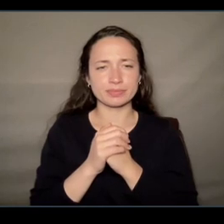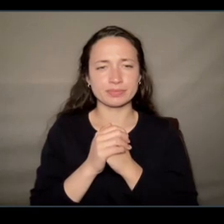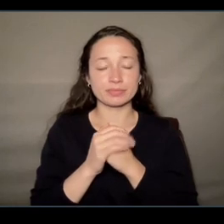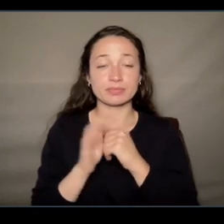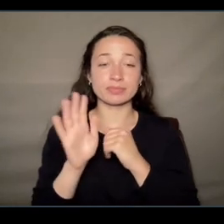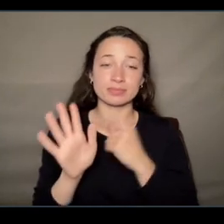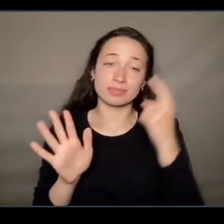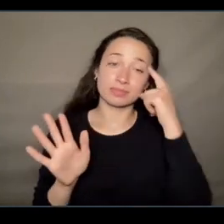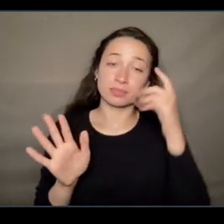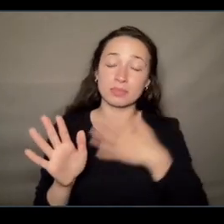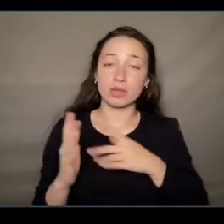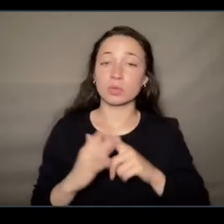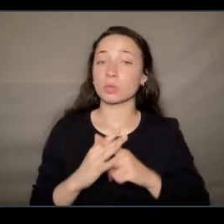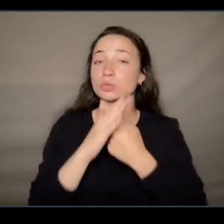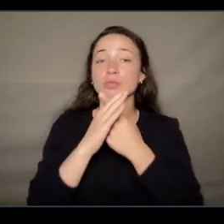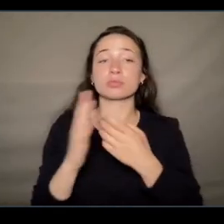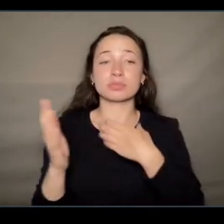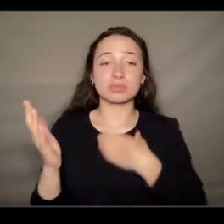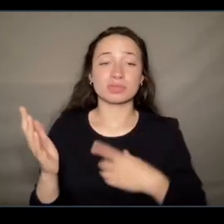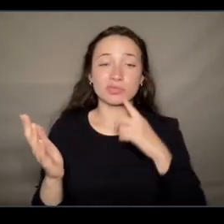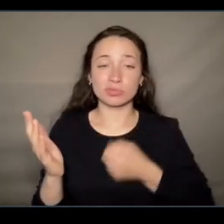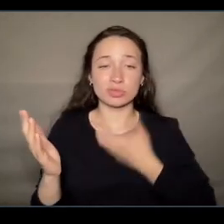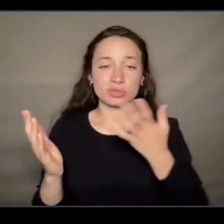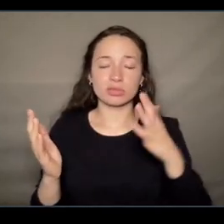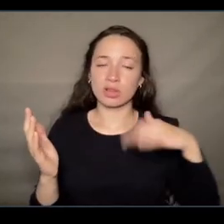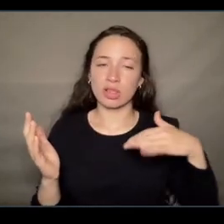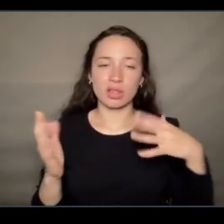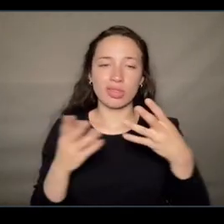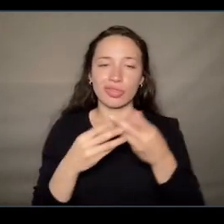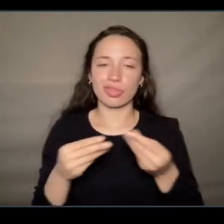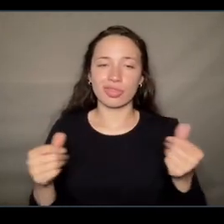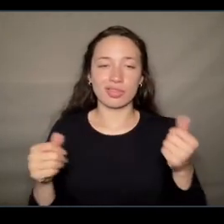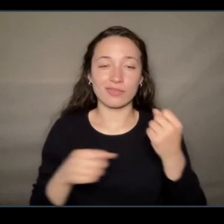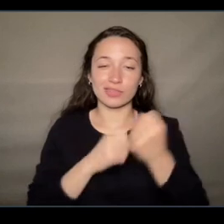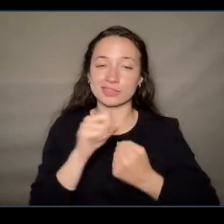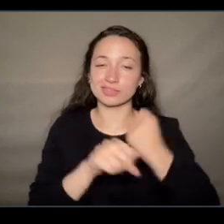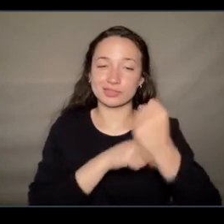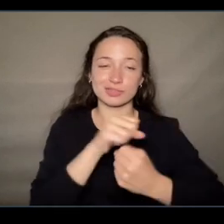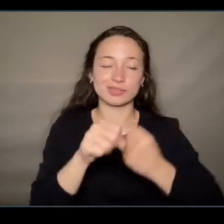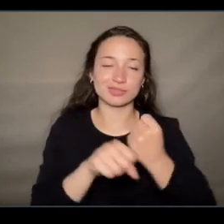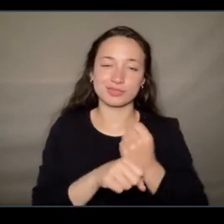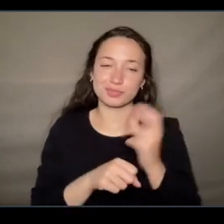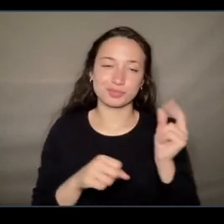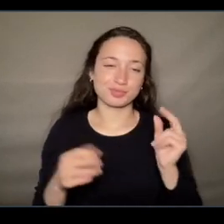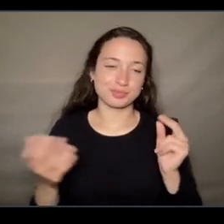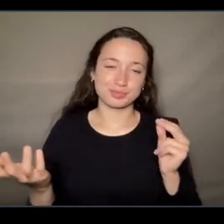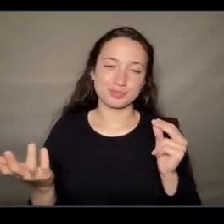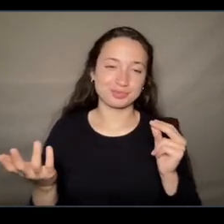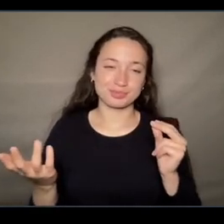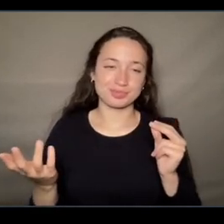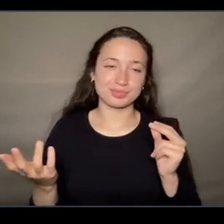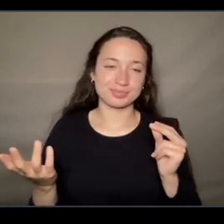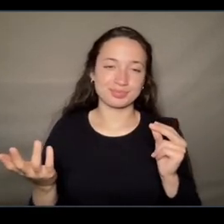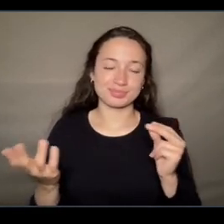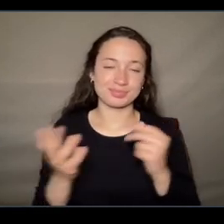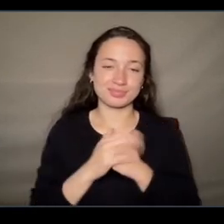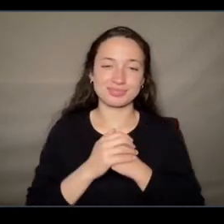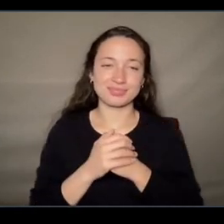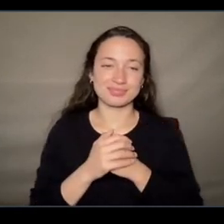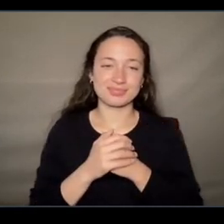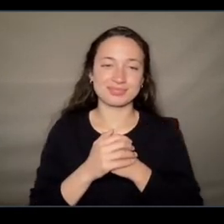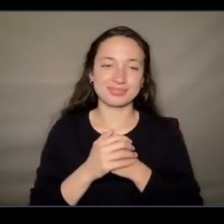I think that some of my original passion for poetry hasn't dimmed over the